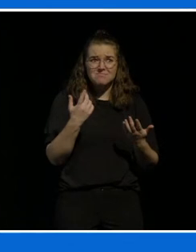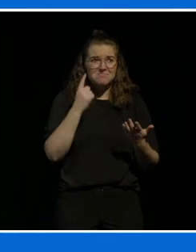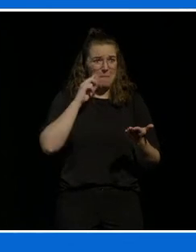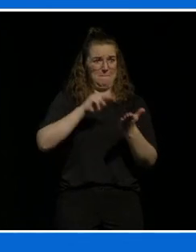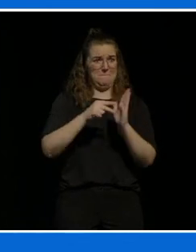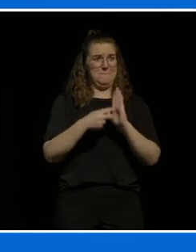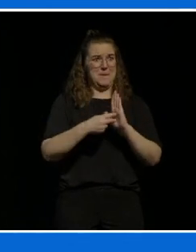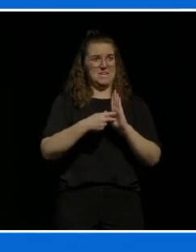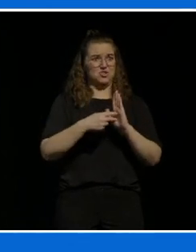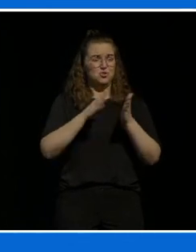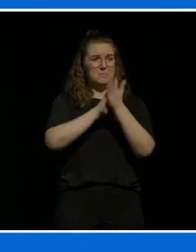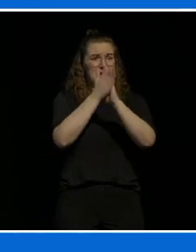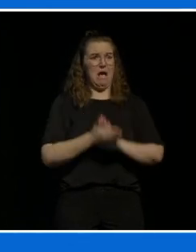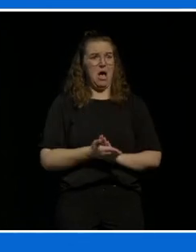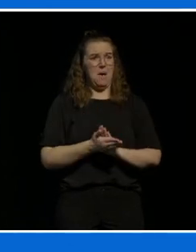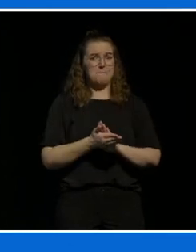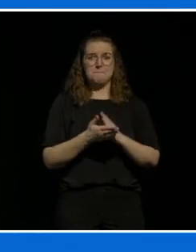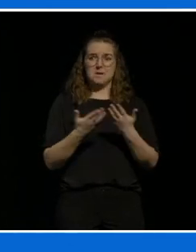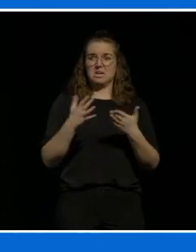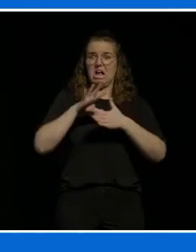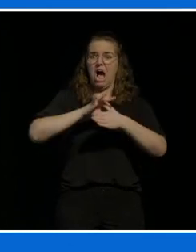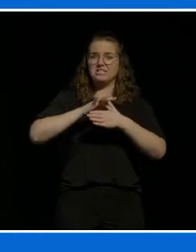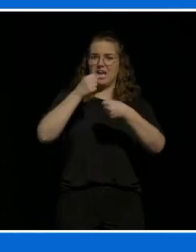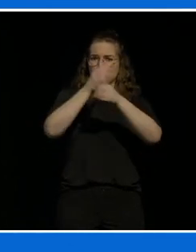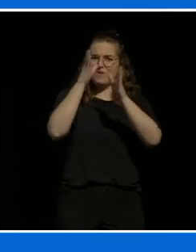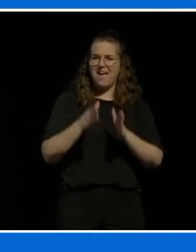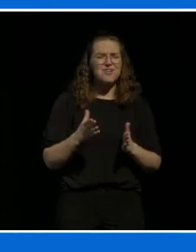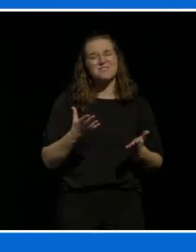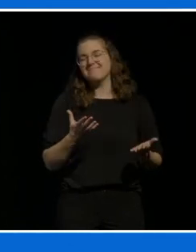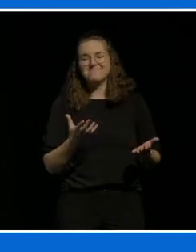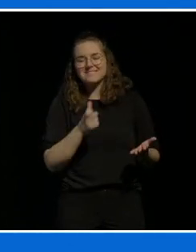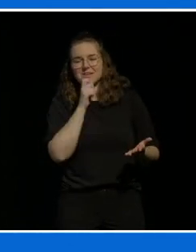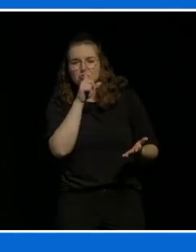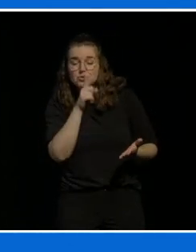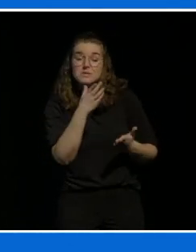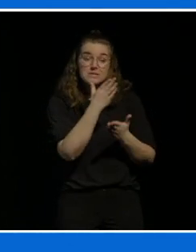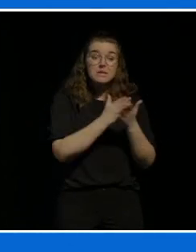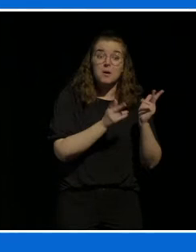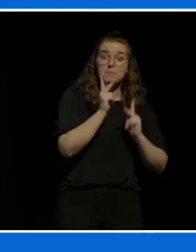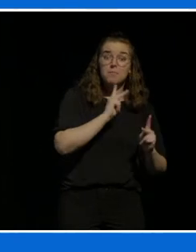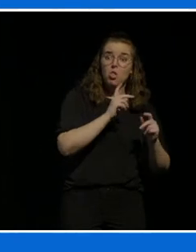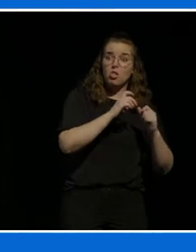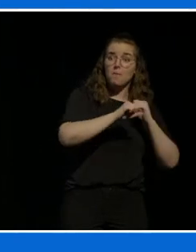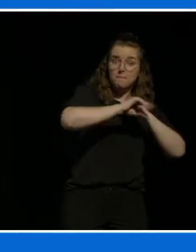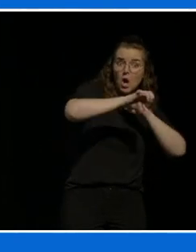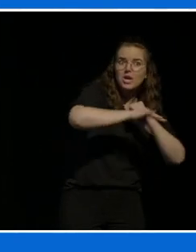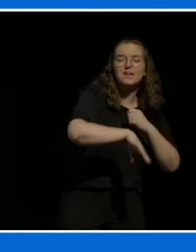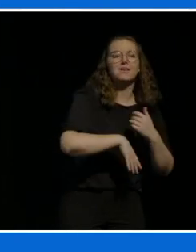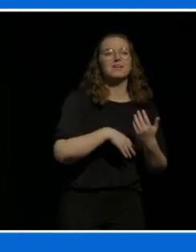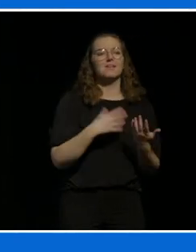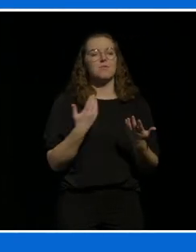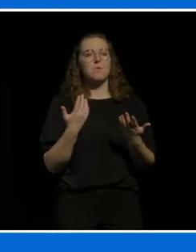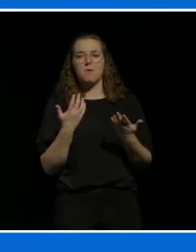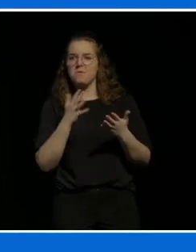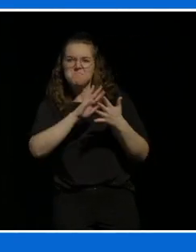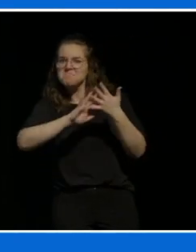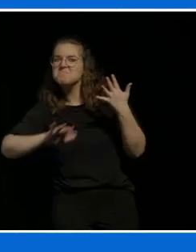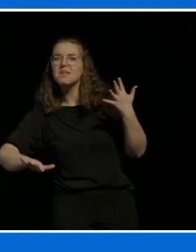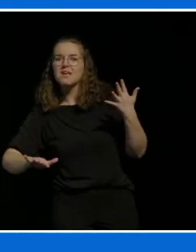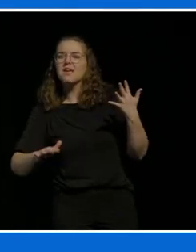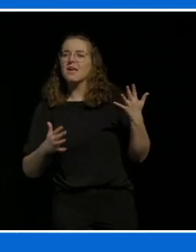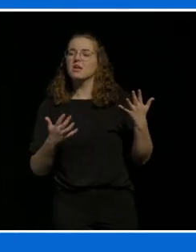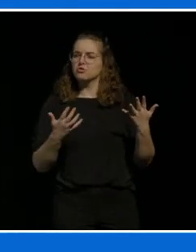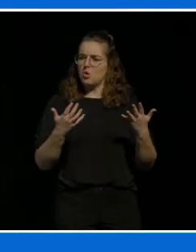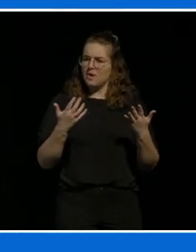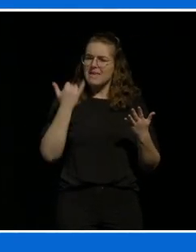be a graphic designer or a marketer or a strategist, and I think that you can develop a team where people can play to their strengths to help